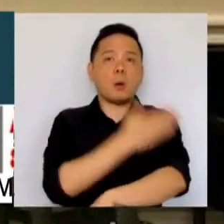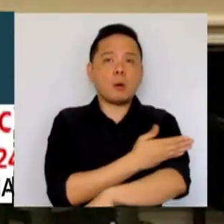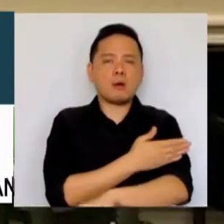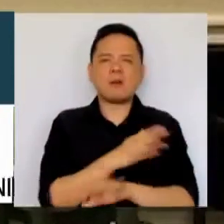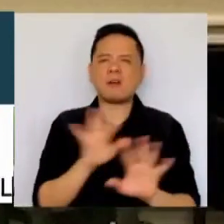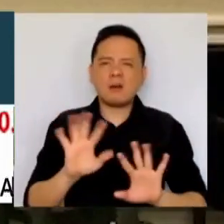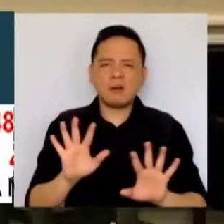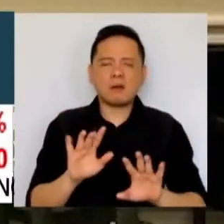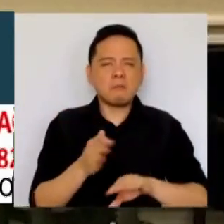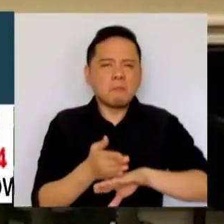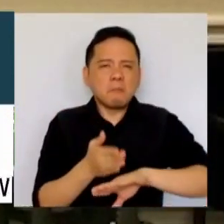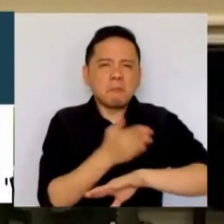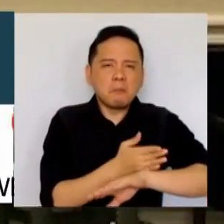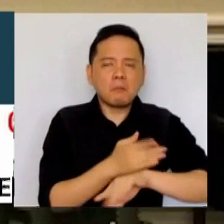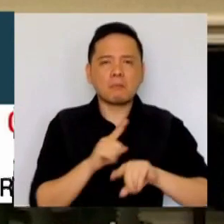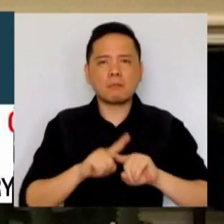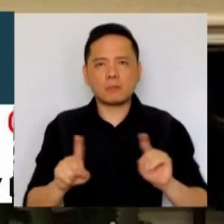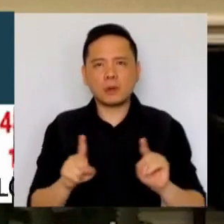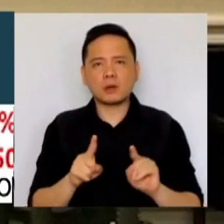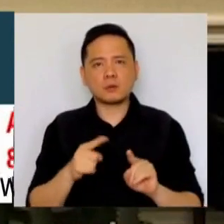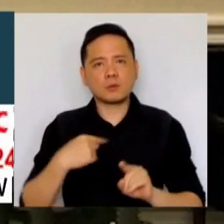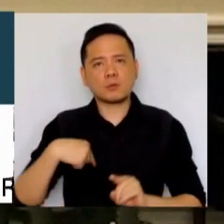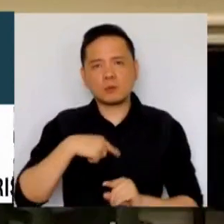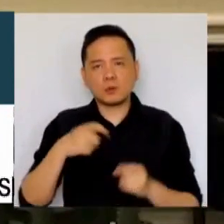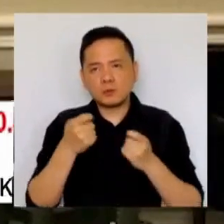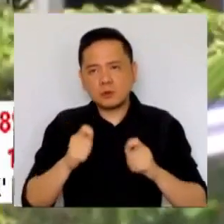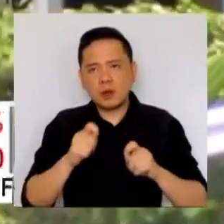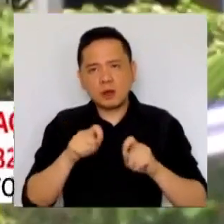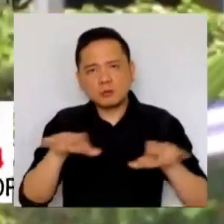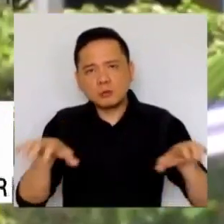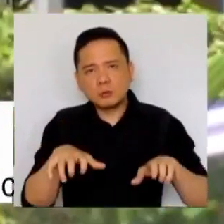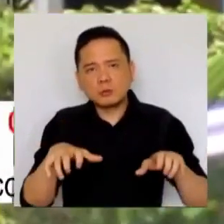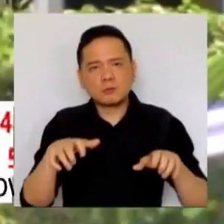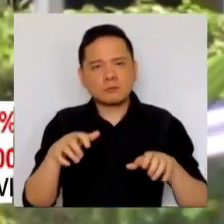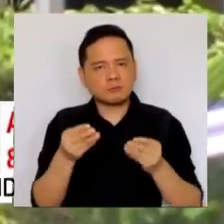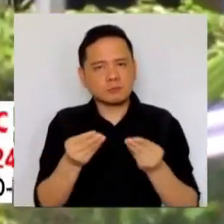things we're doing to try to mitigate these pressures.